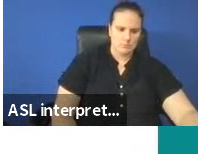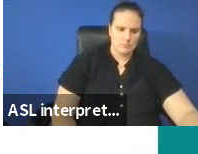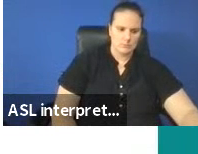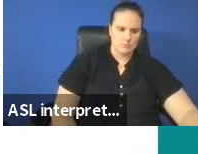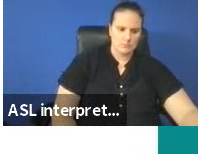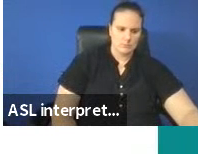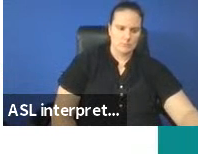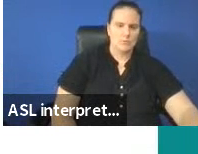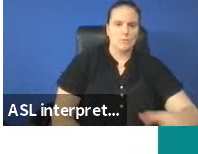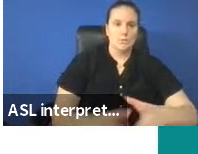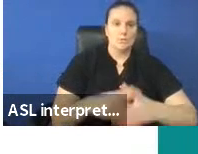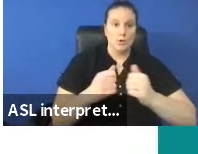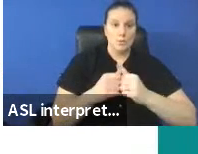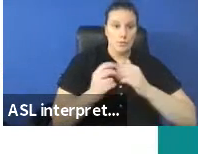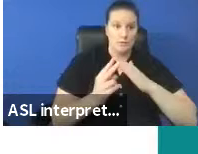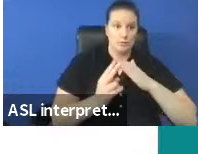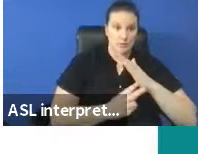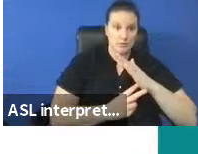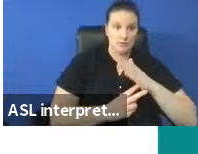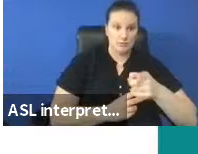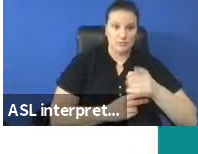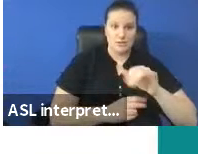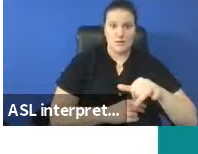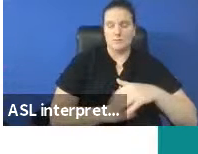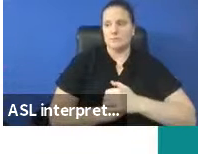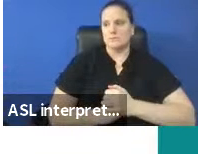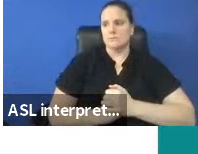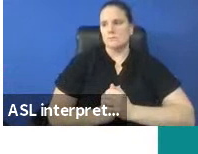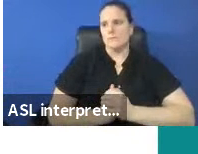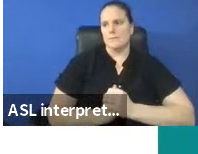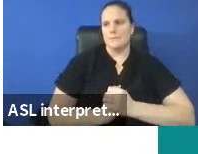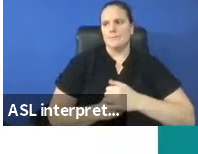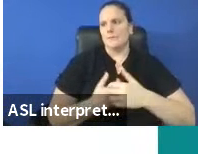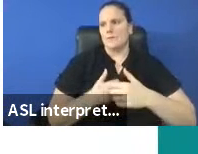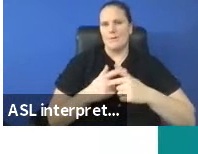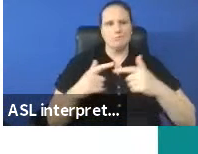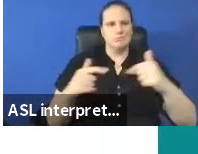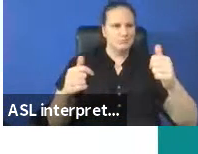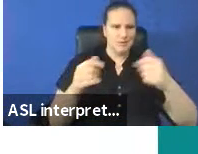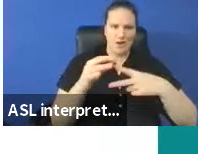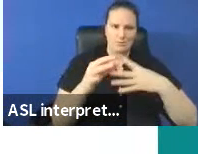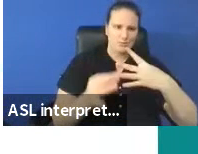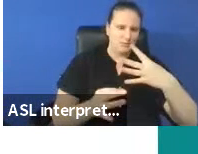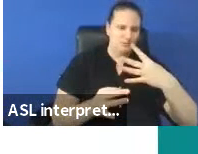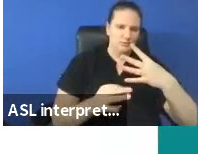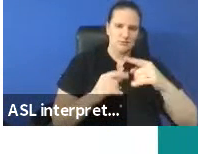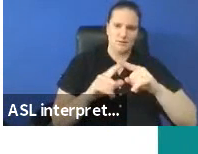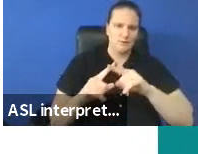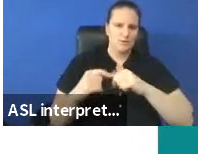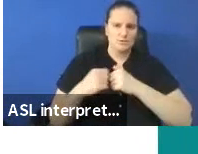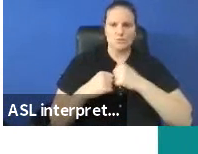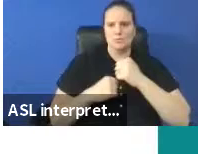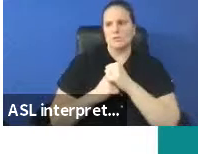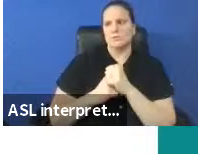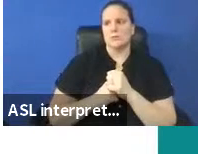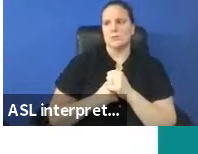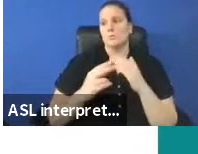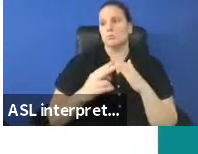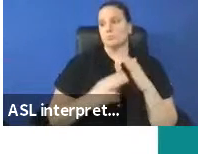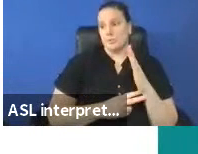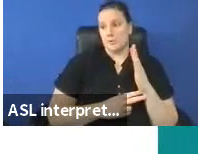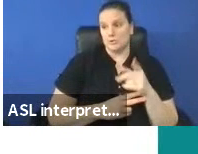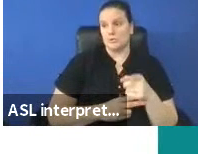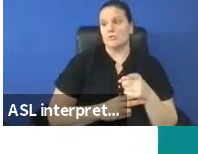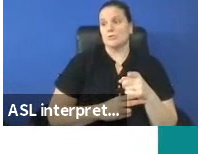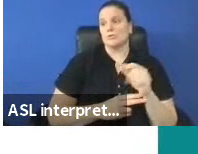So starting with the bridge crossing, we have a variety of options that differ in constructability, bridge footprint, and